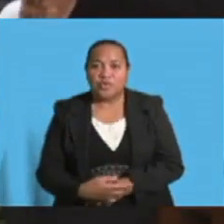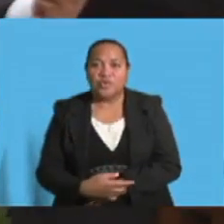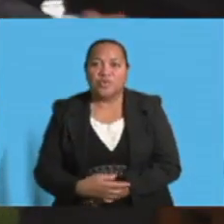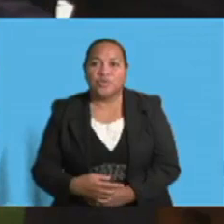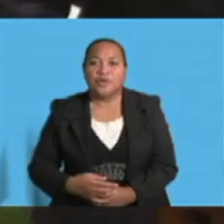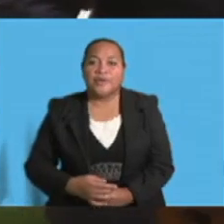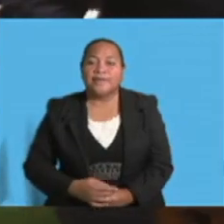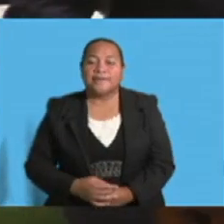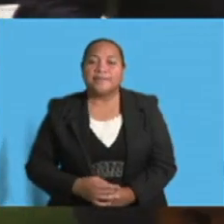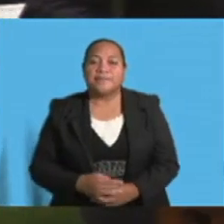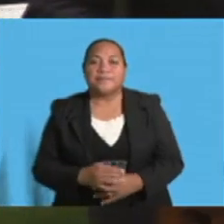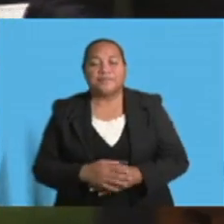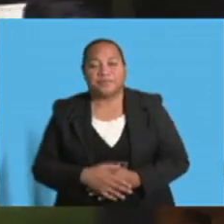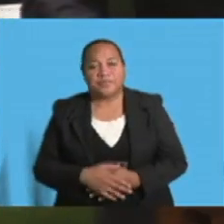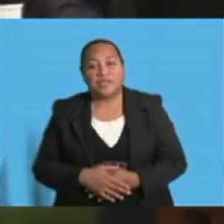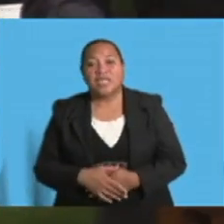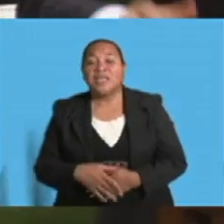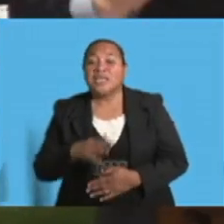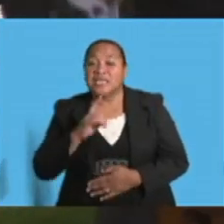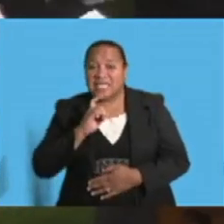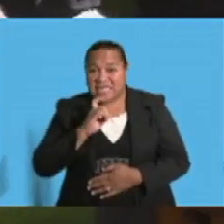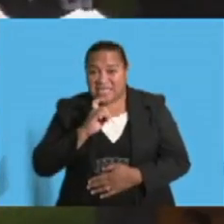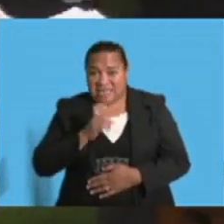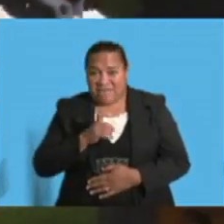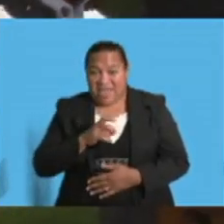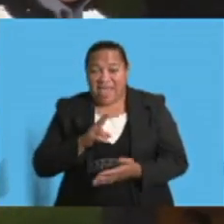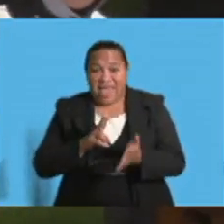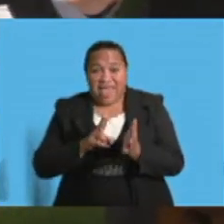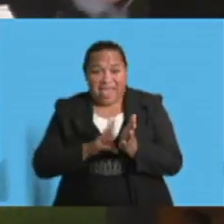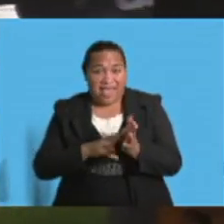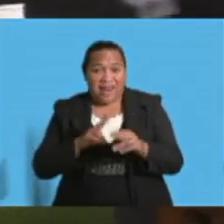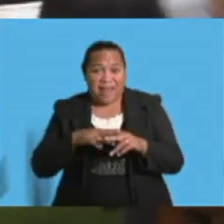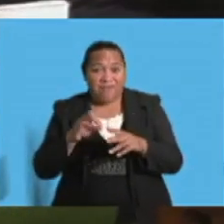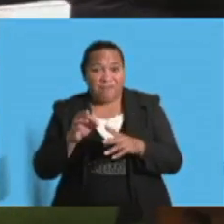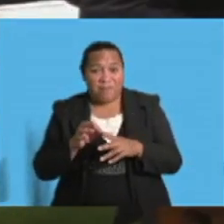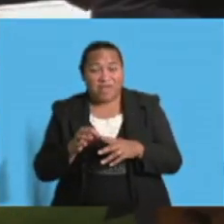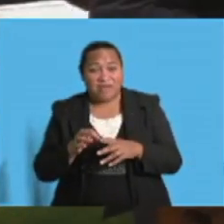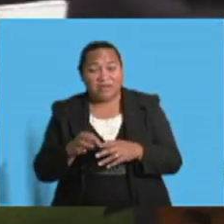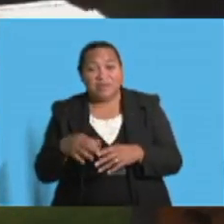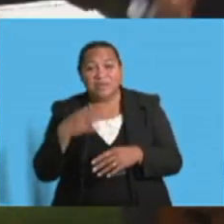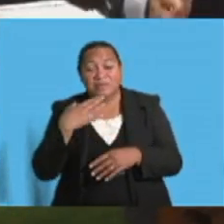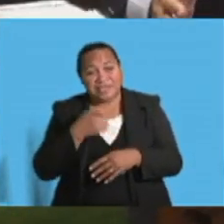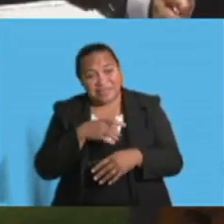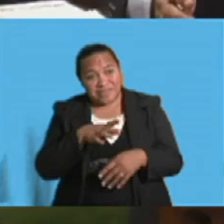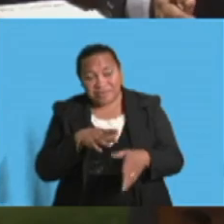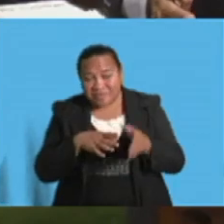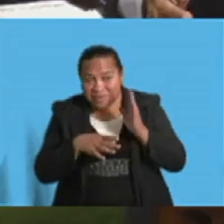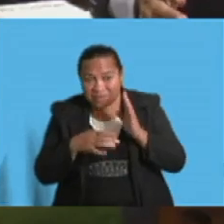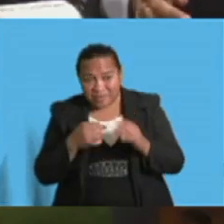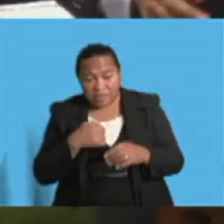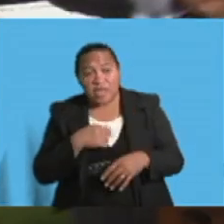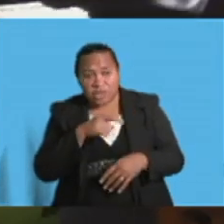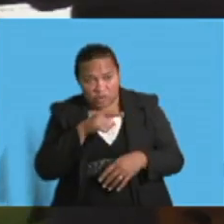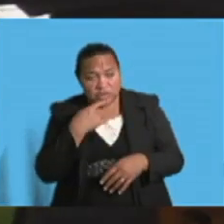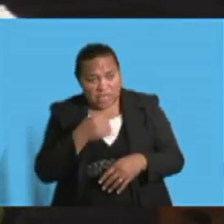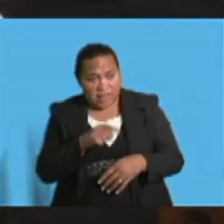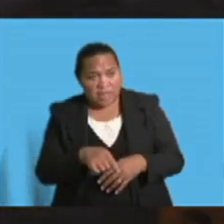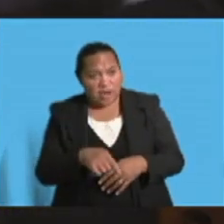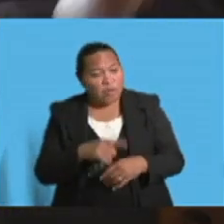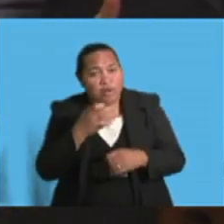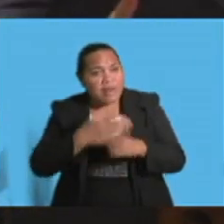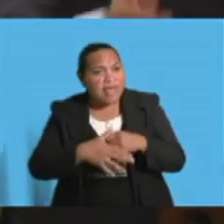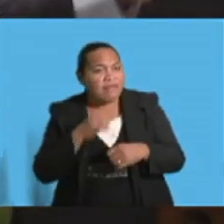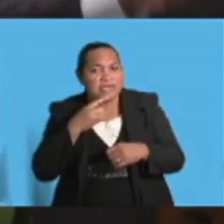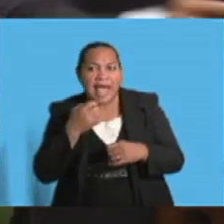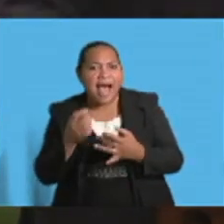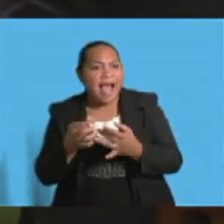if the Honourable Leader of NFP listened to me, I said the only thing he said is they don't support coups. He did say that in Parliament. But he never said anything else